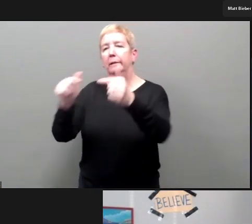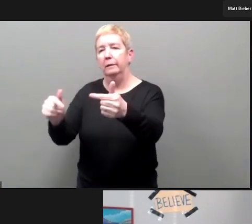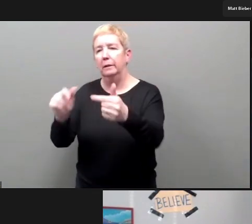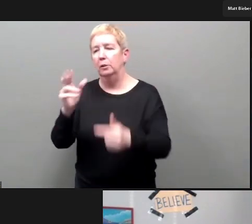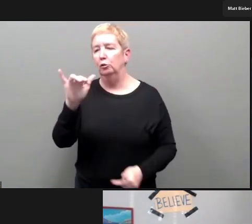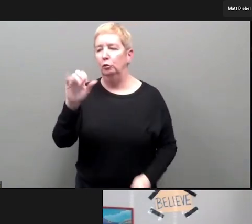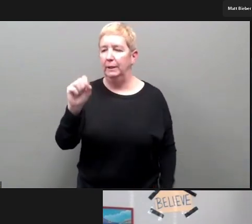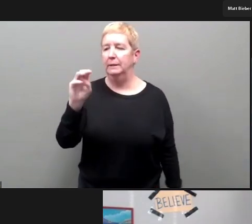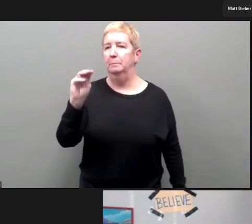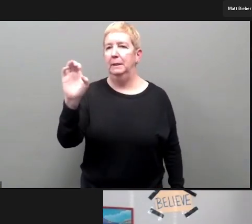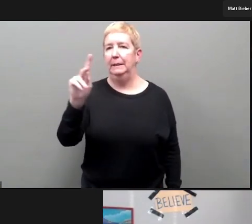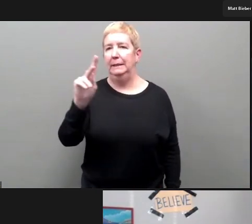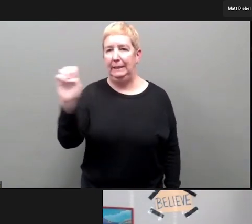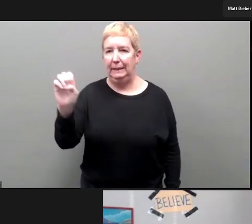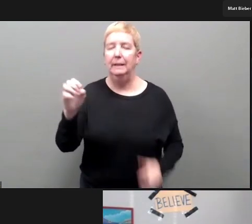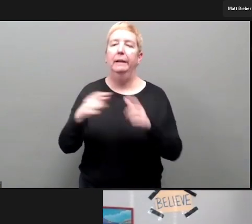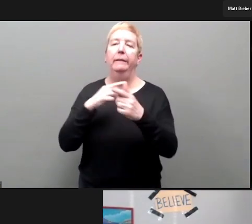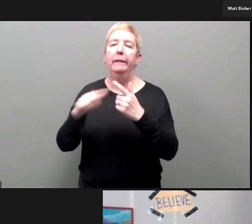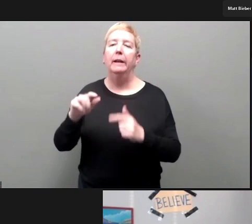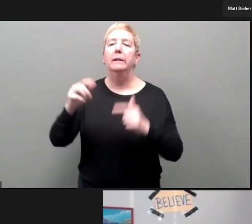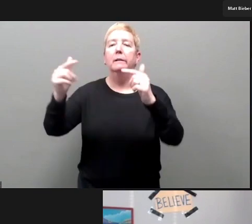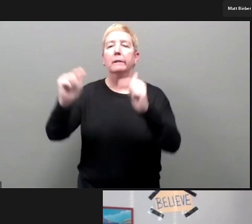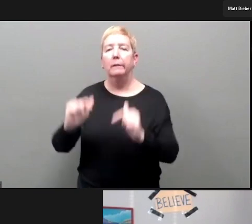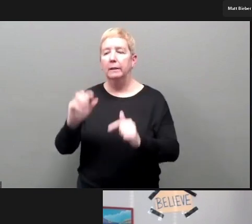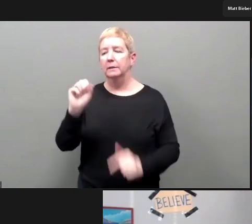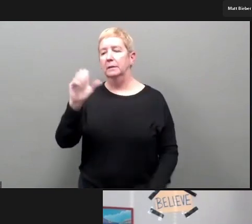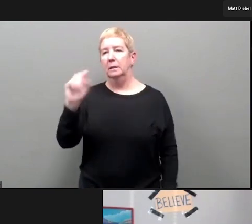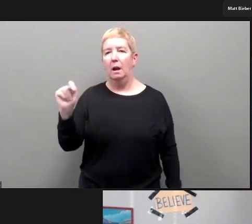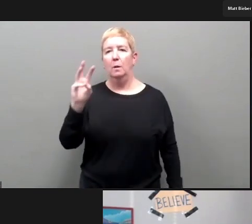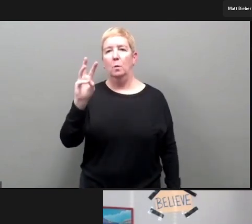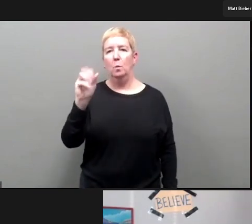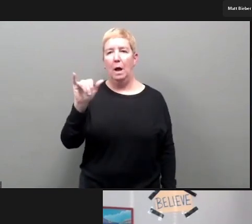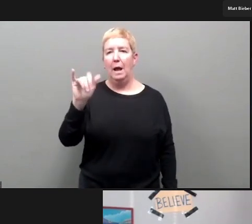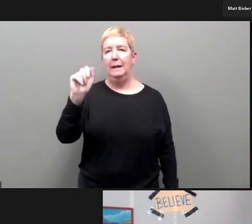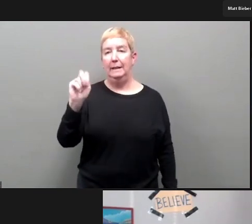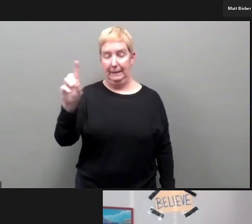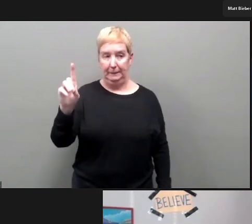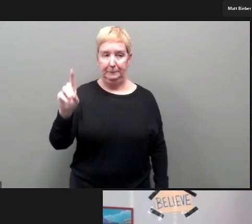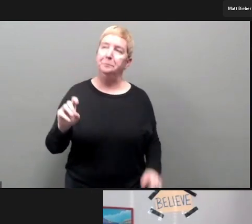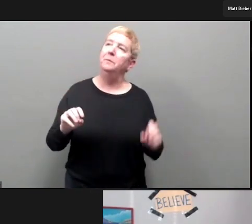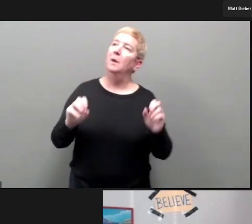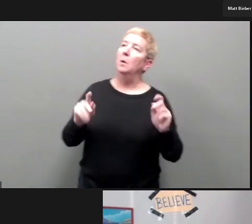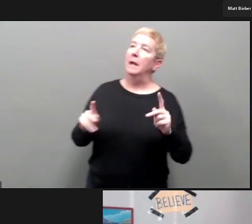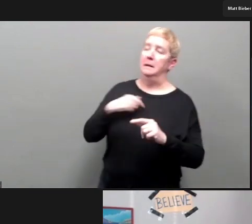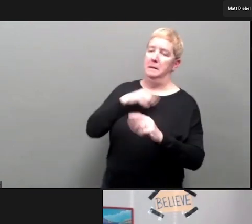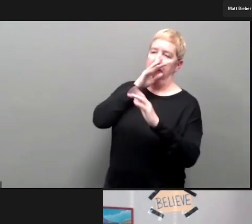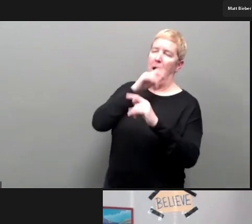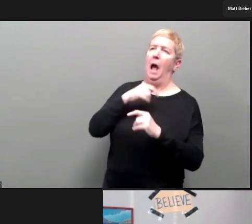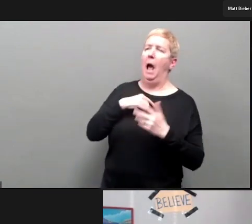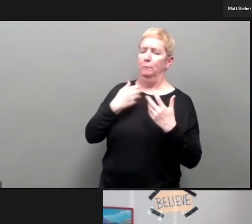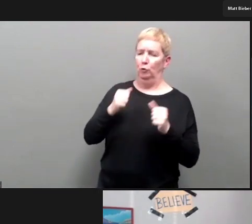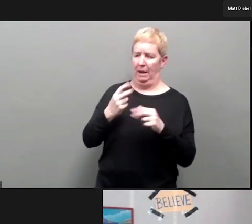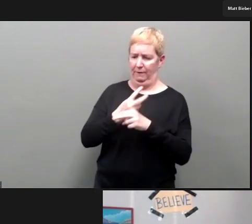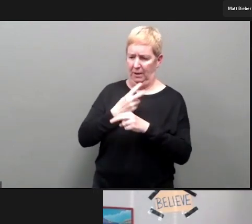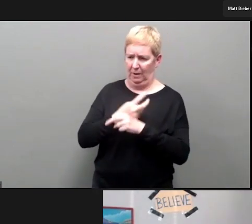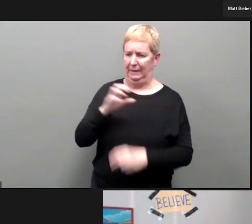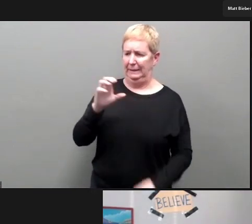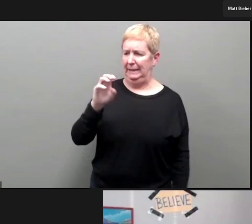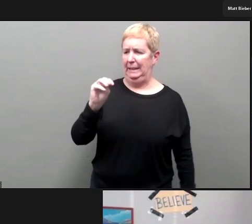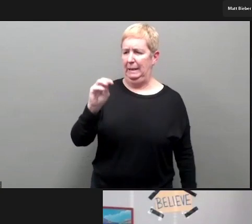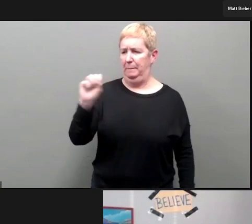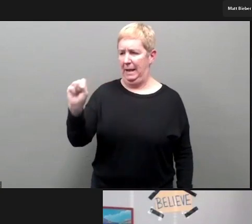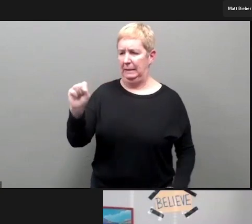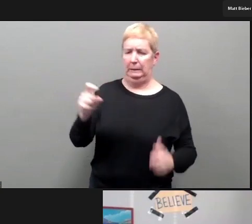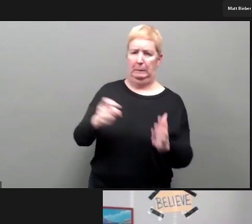Scott Weiland. So from Colleen Heald, I'm trying to figure out the impact of the CMS mandate affecting New Mexico